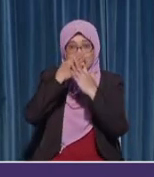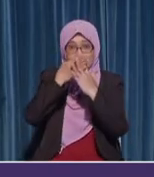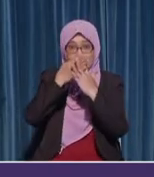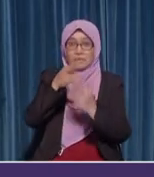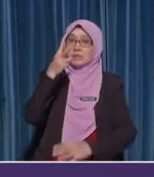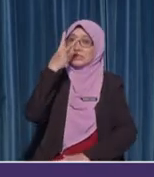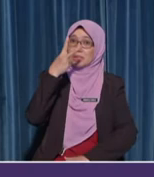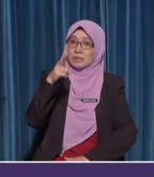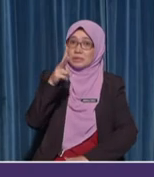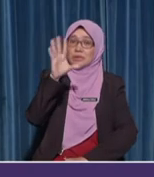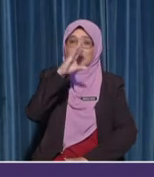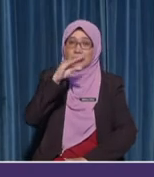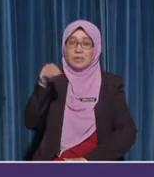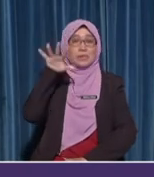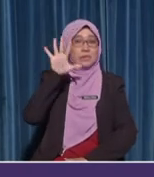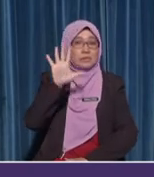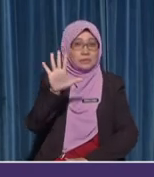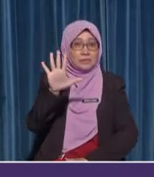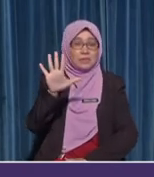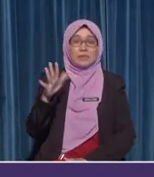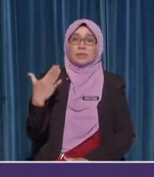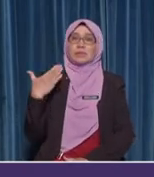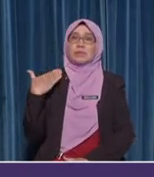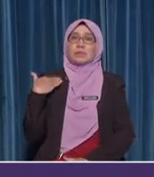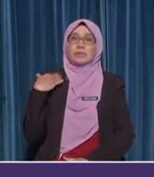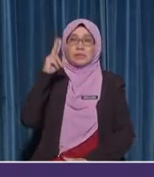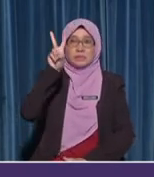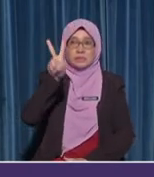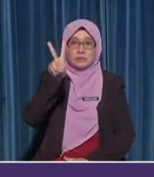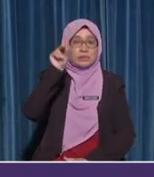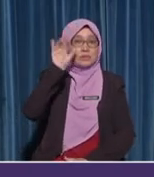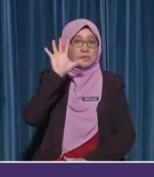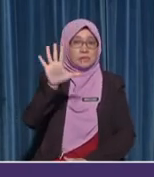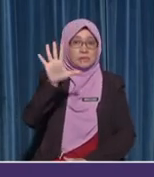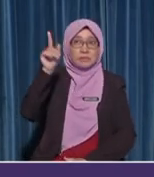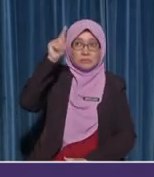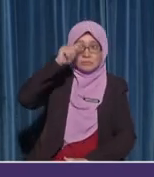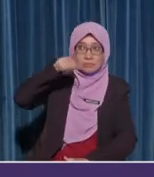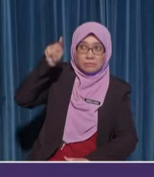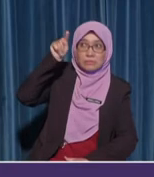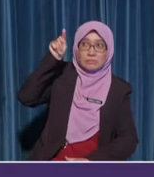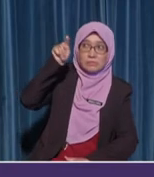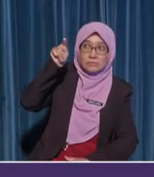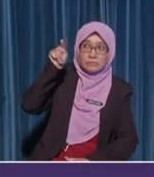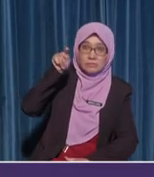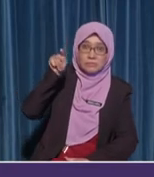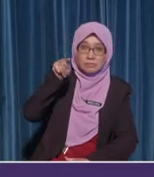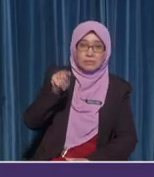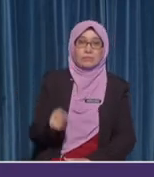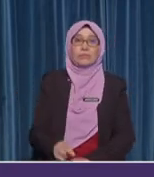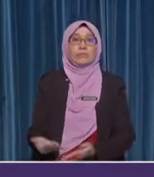and 5, there are 25 graduations.